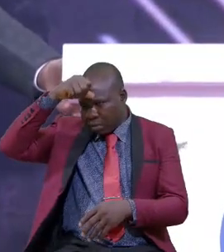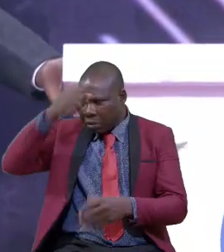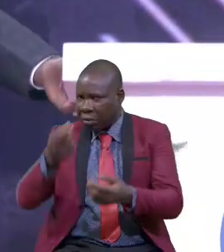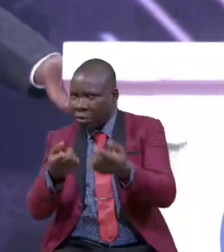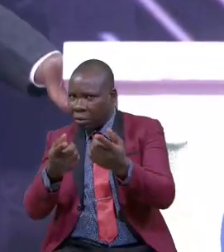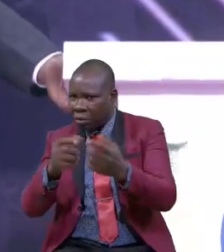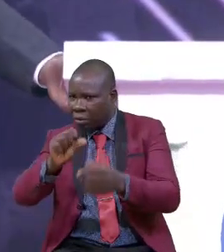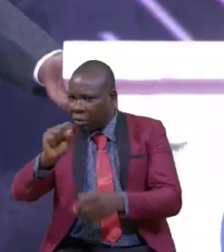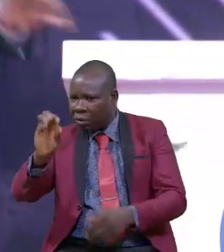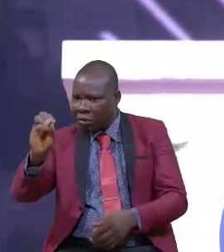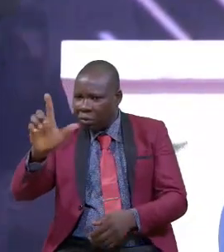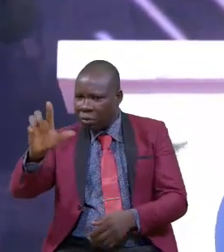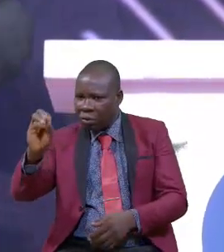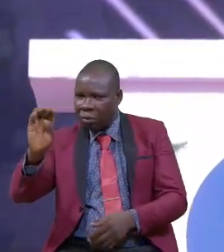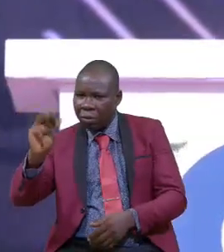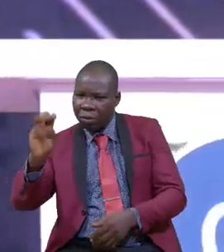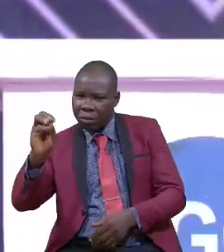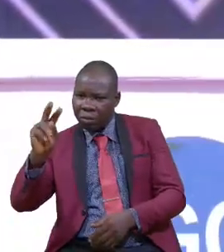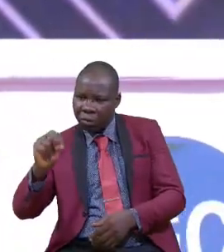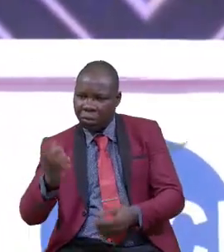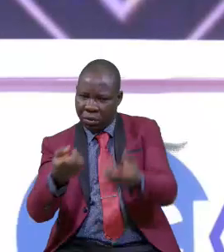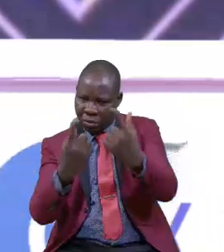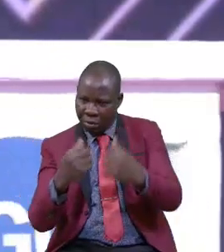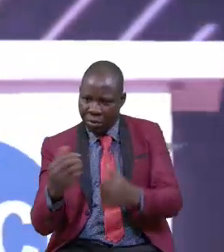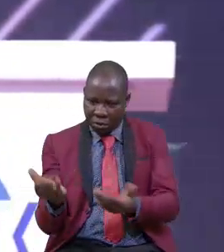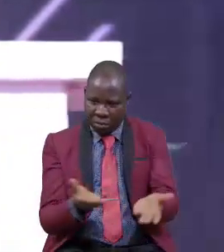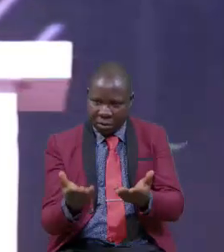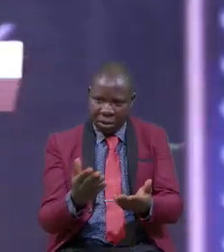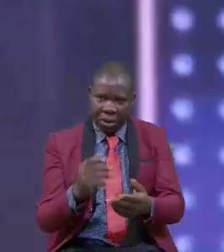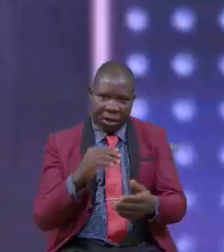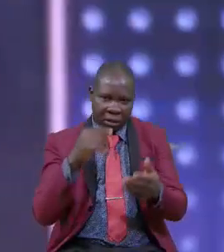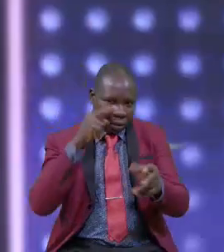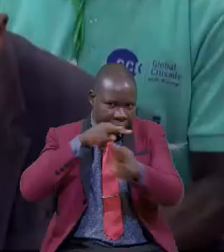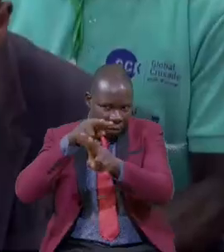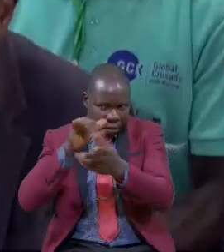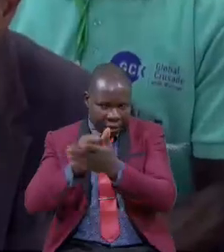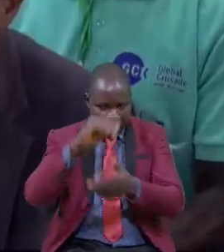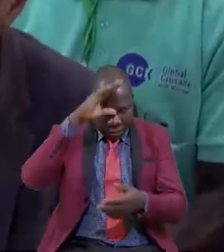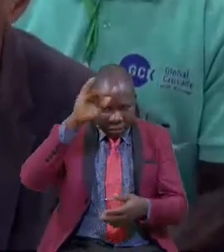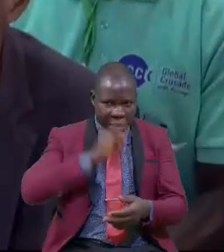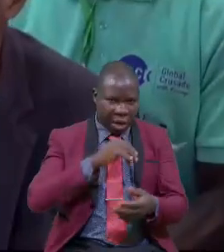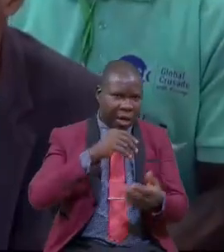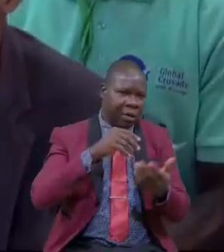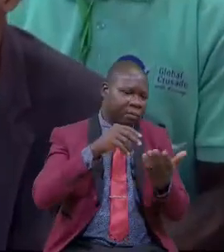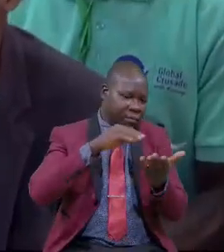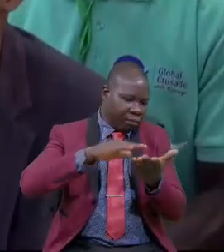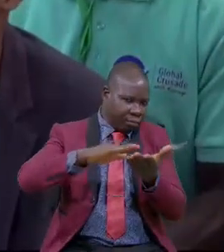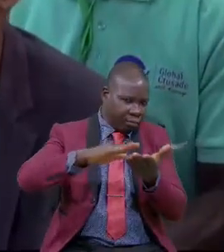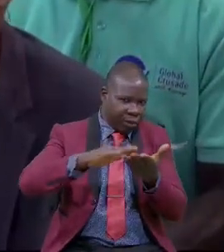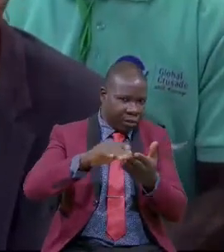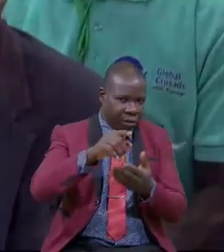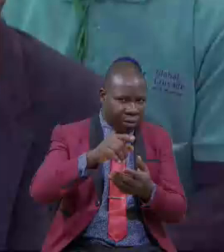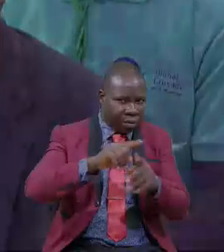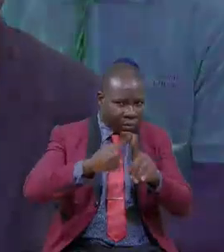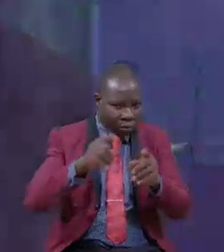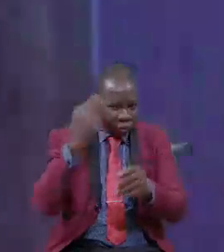him, but use wisdom and get him back to that guilt. As for me,